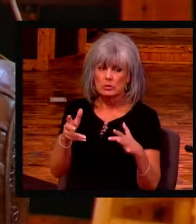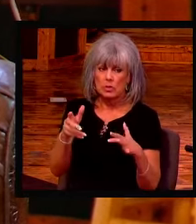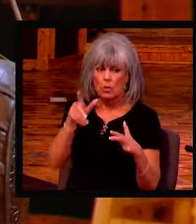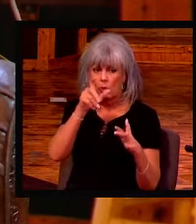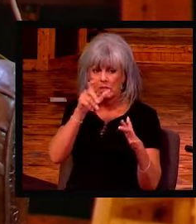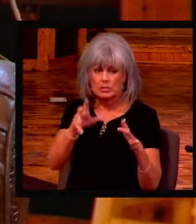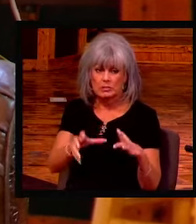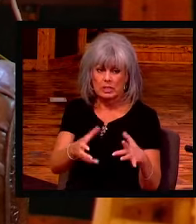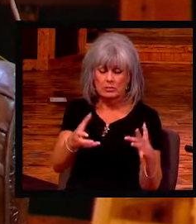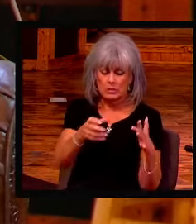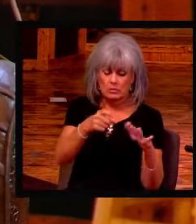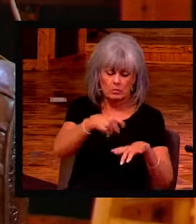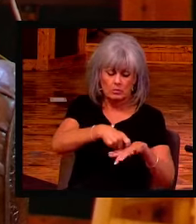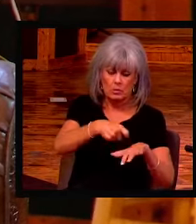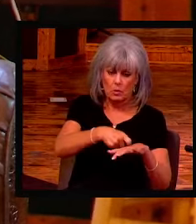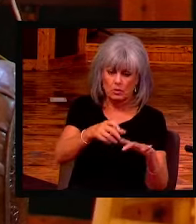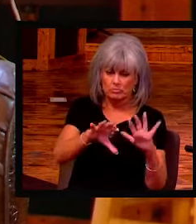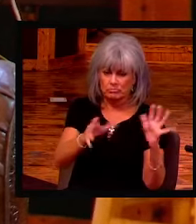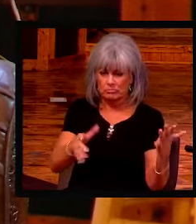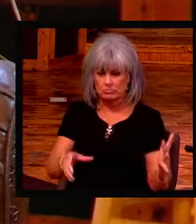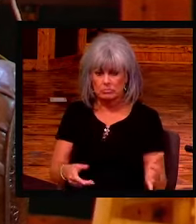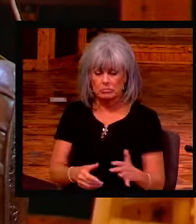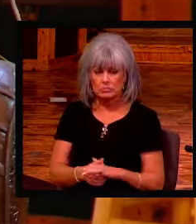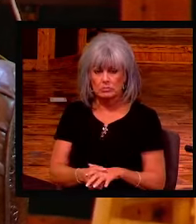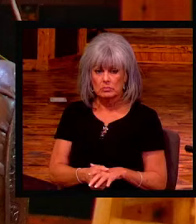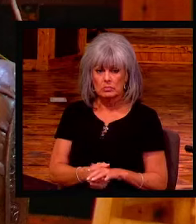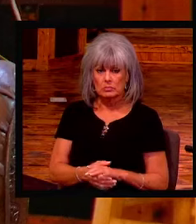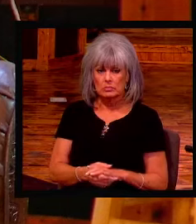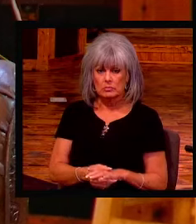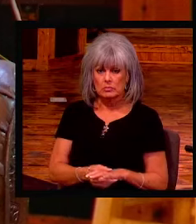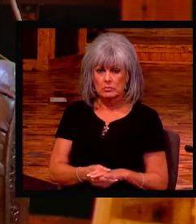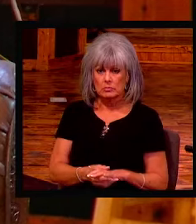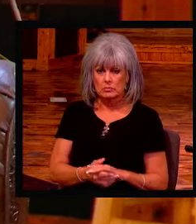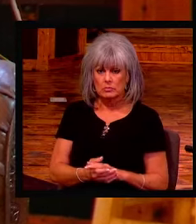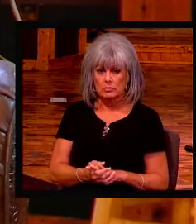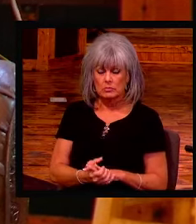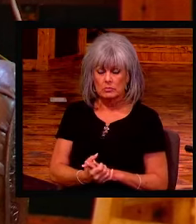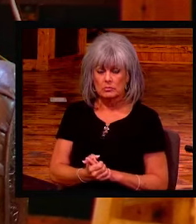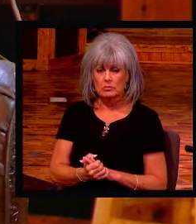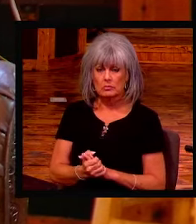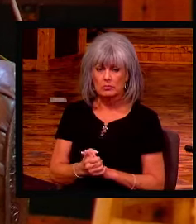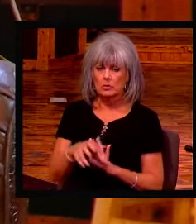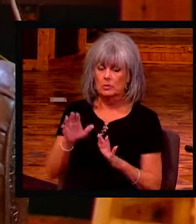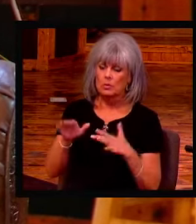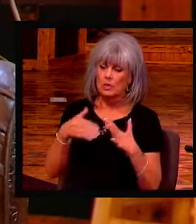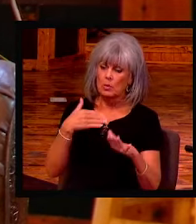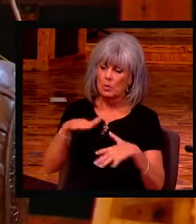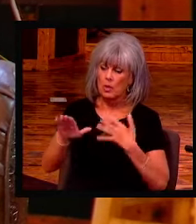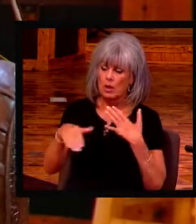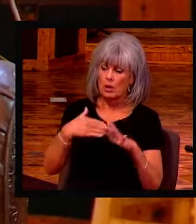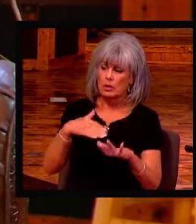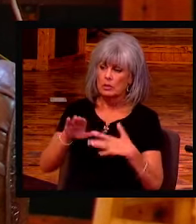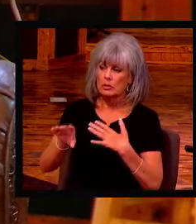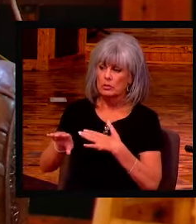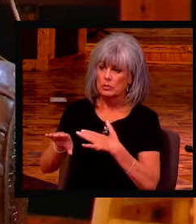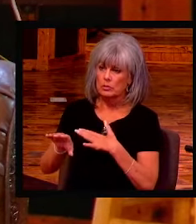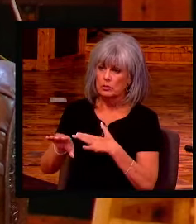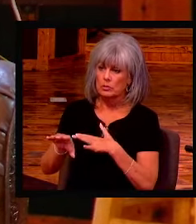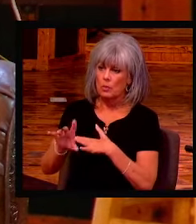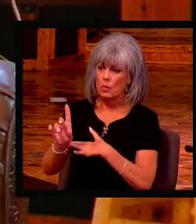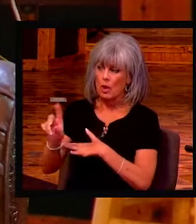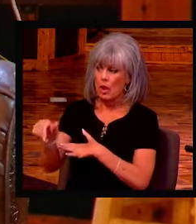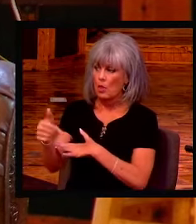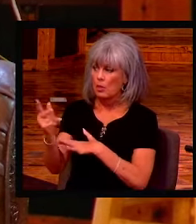acorn squash, little gourds. And they would walk to a certain area in which all the other people were